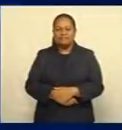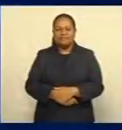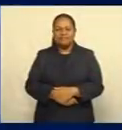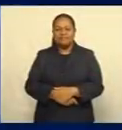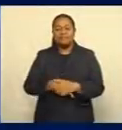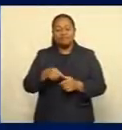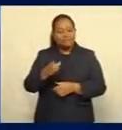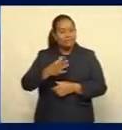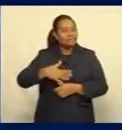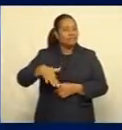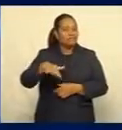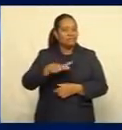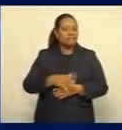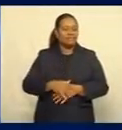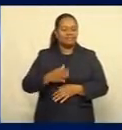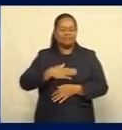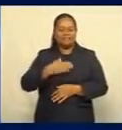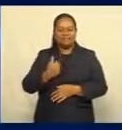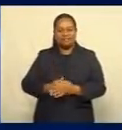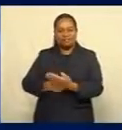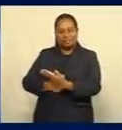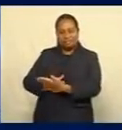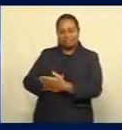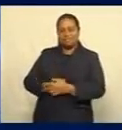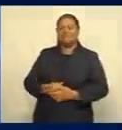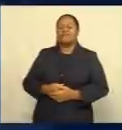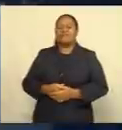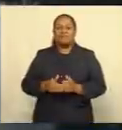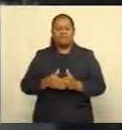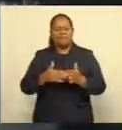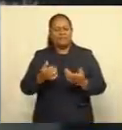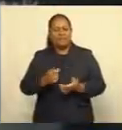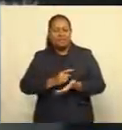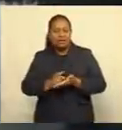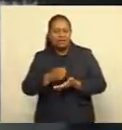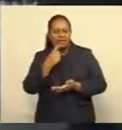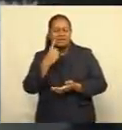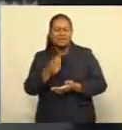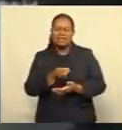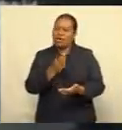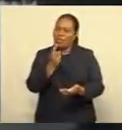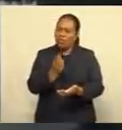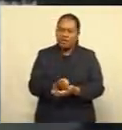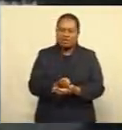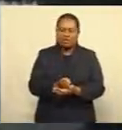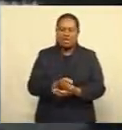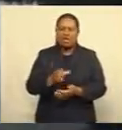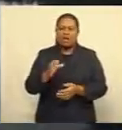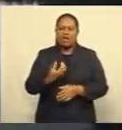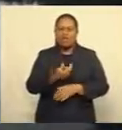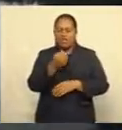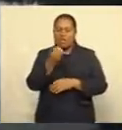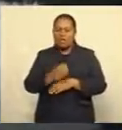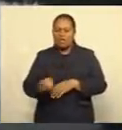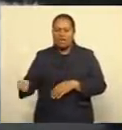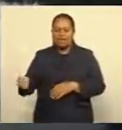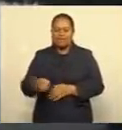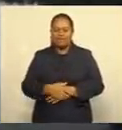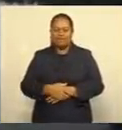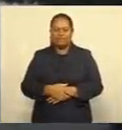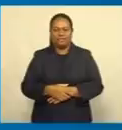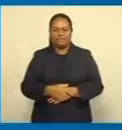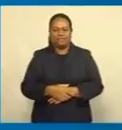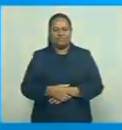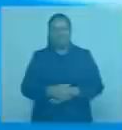That is the latest from my end, but coming up after the break, we tell you the origins of many residents in Overlau. Stay with us.